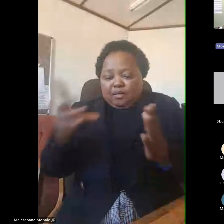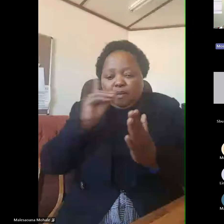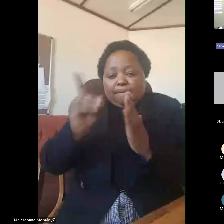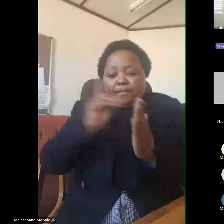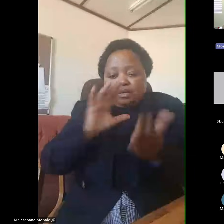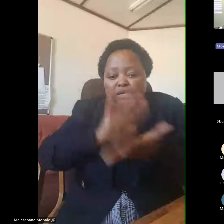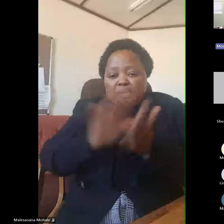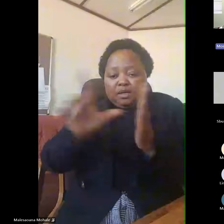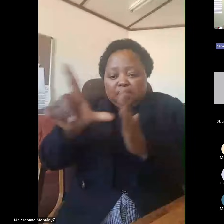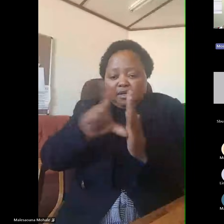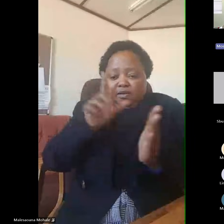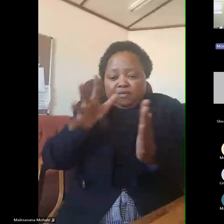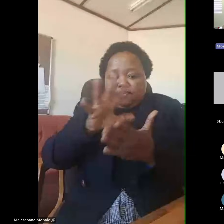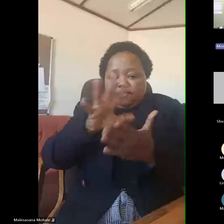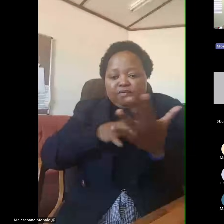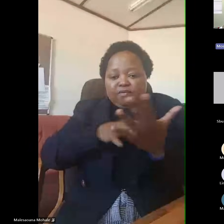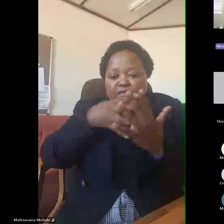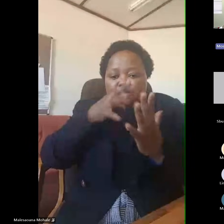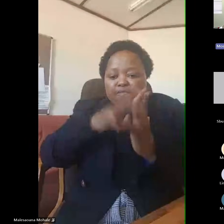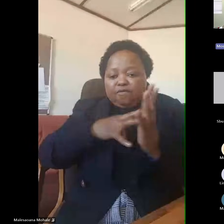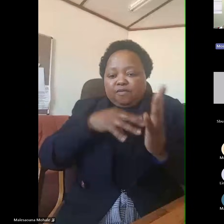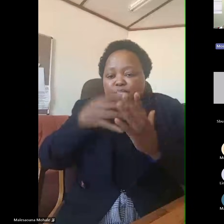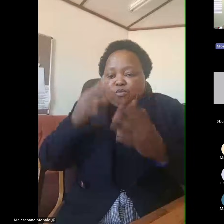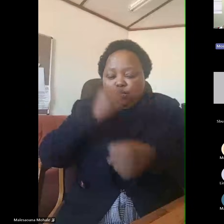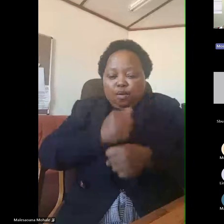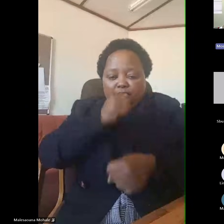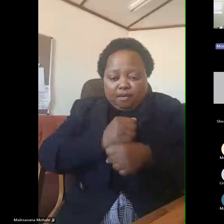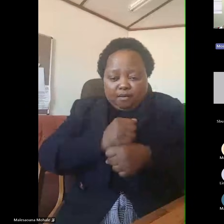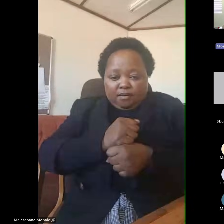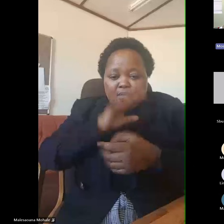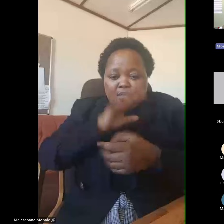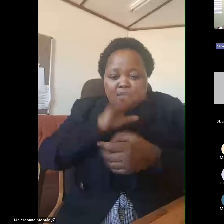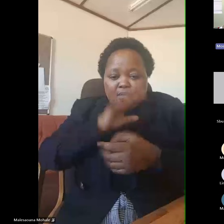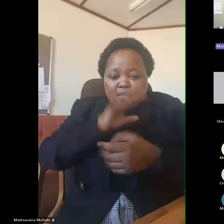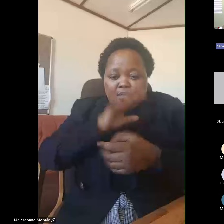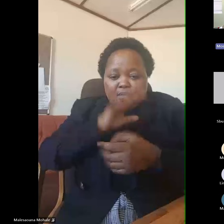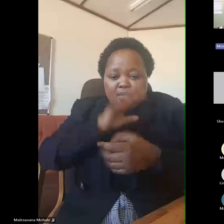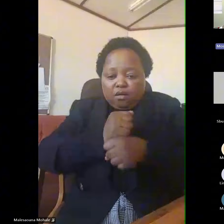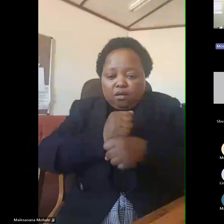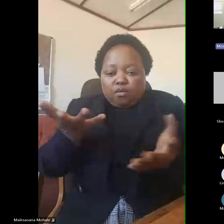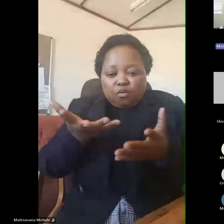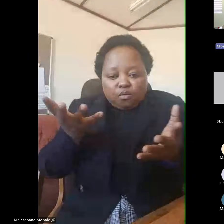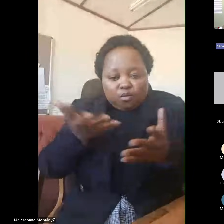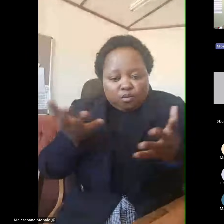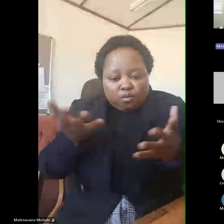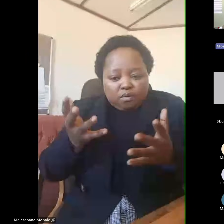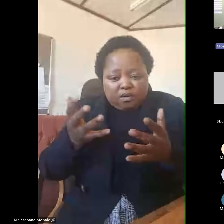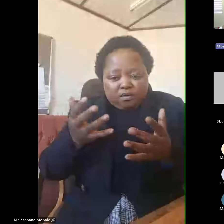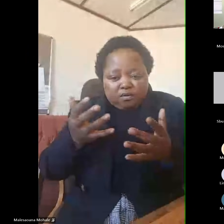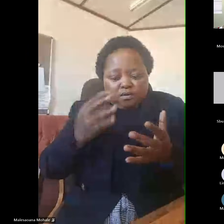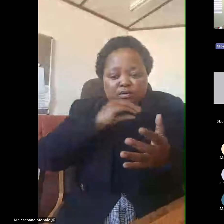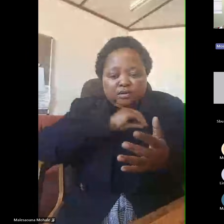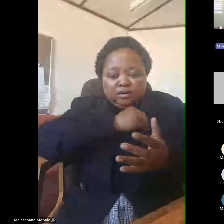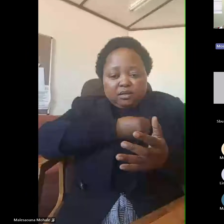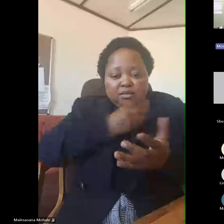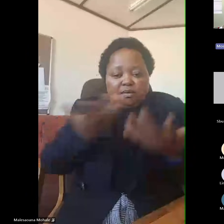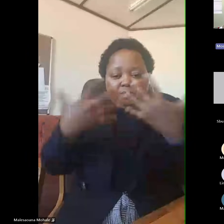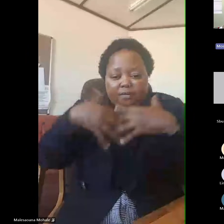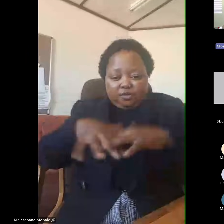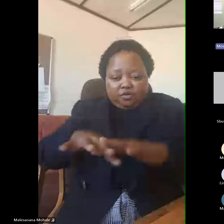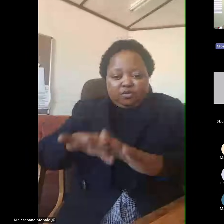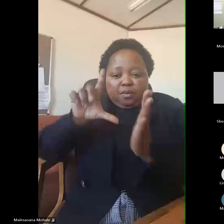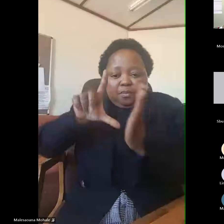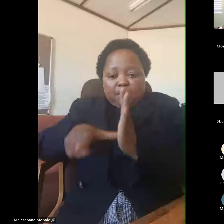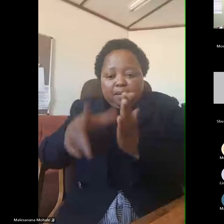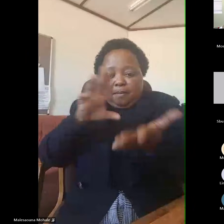Of note, her distinguished participation in the development of the Lesotho National Disability Mainstreaming Plan. Mary